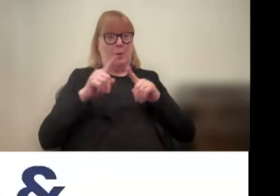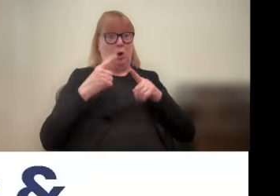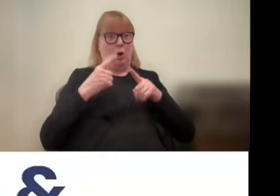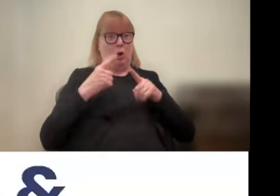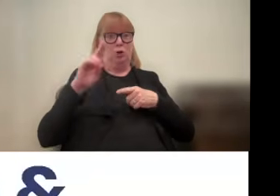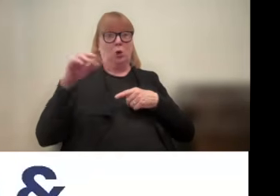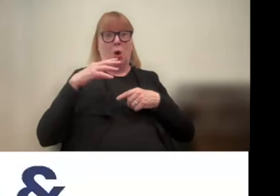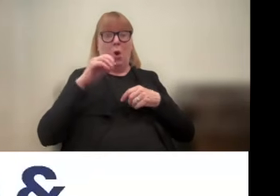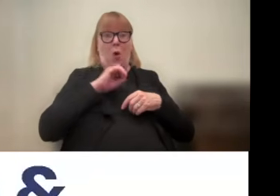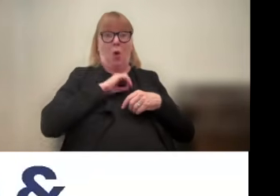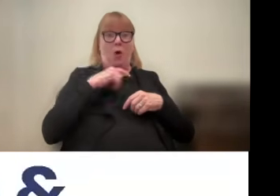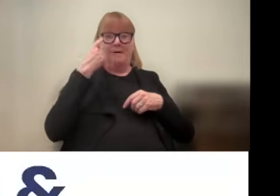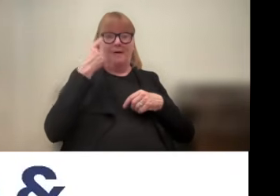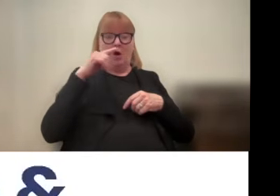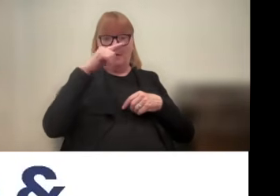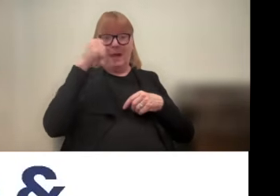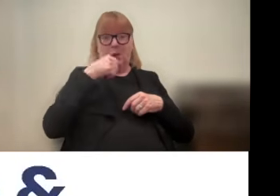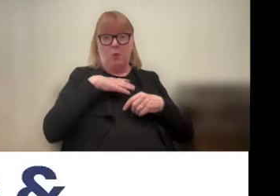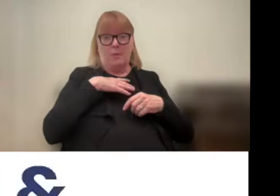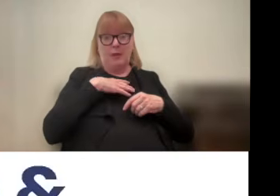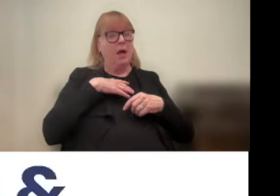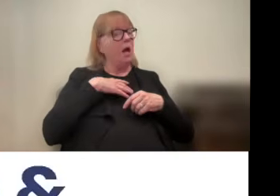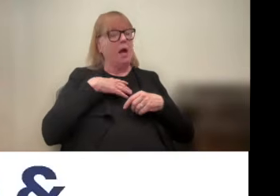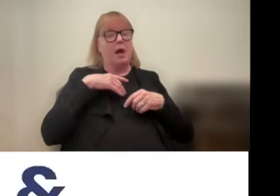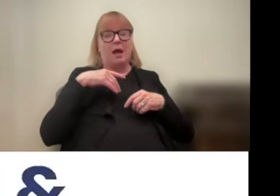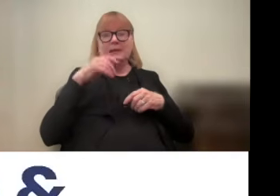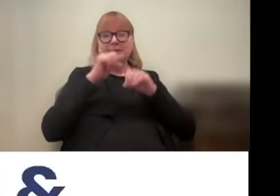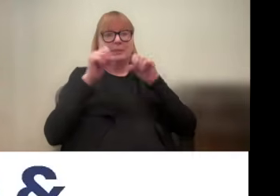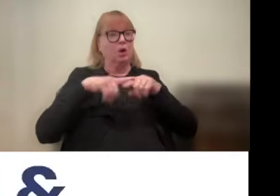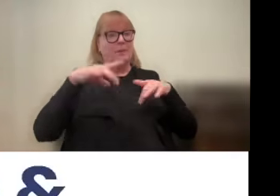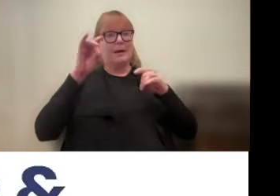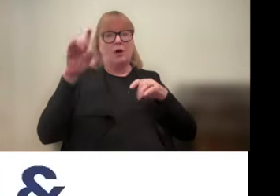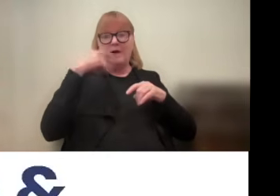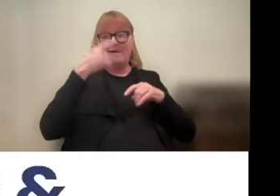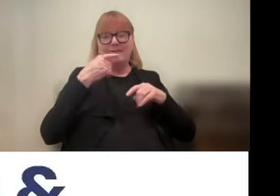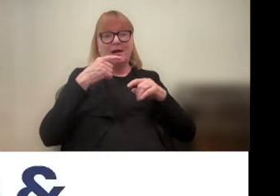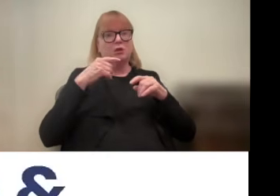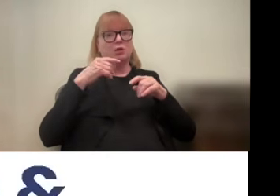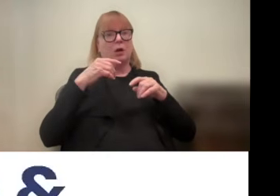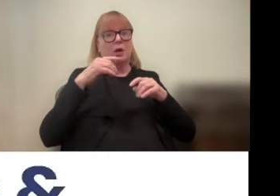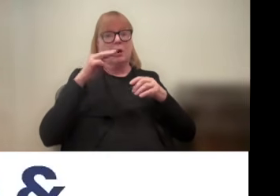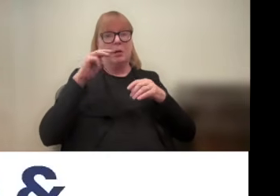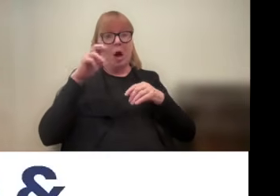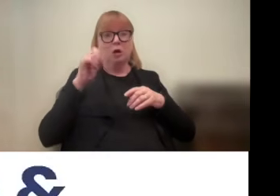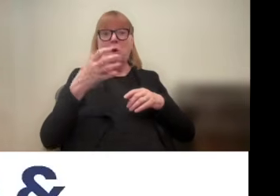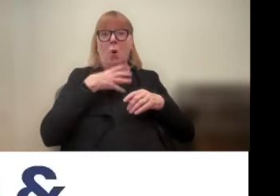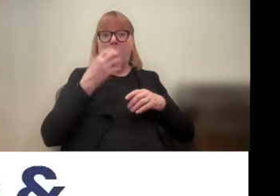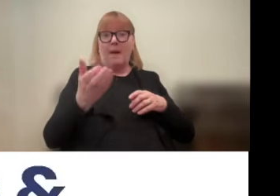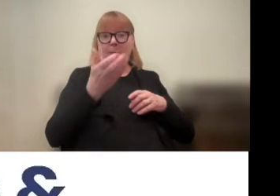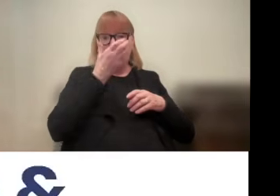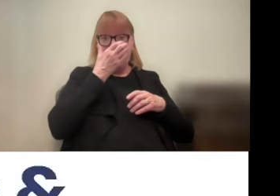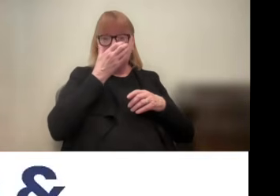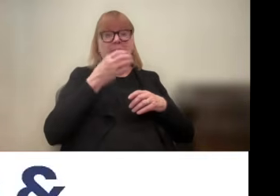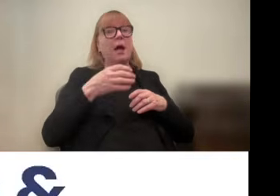as a Black woman, the system couldn't pick up her facial markers. When she put a white mask on top of her face, the system